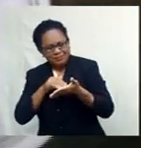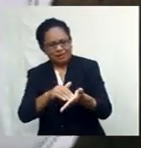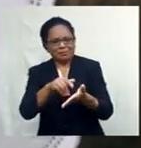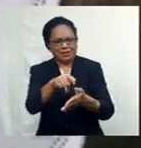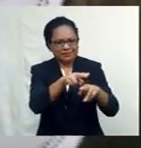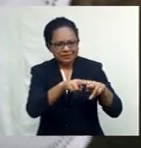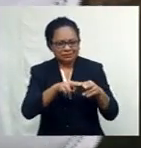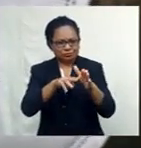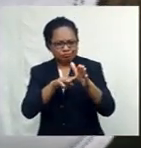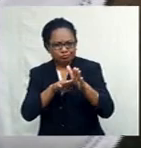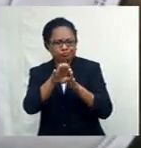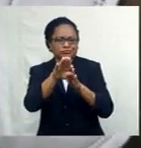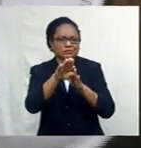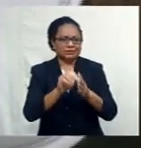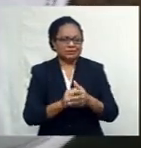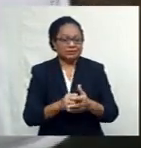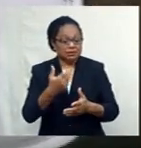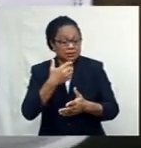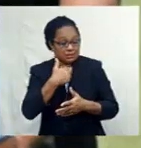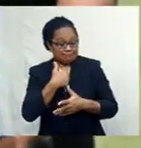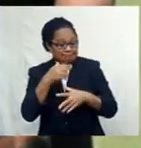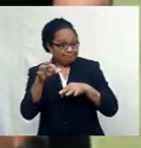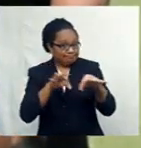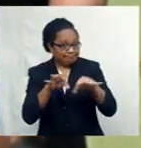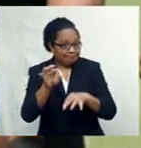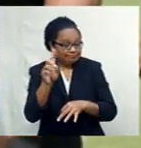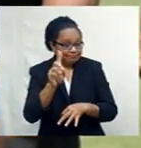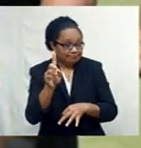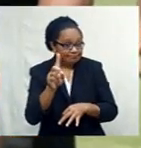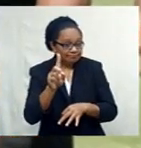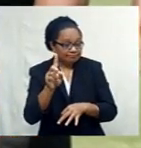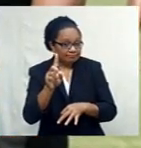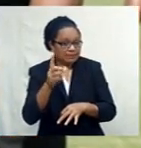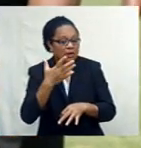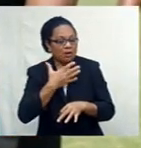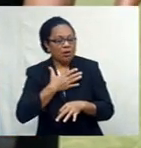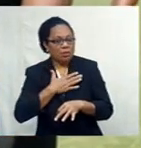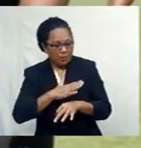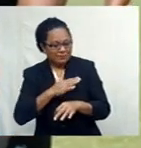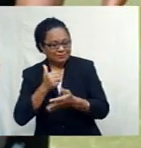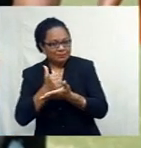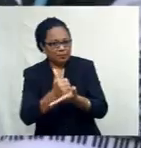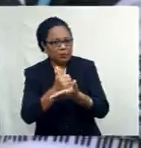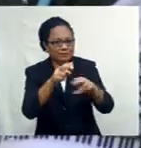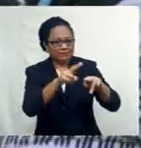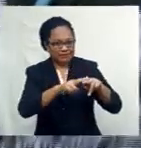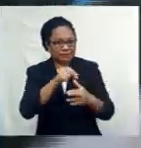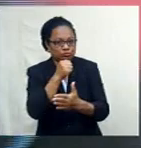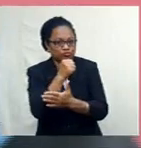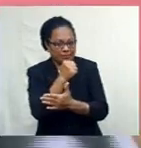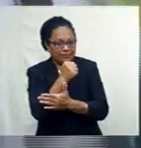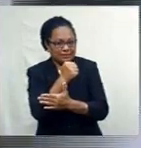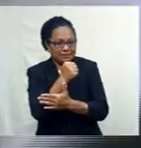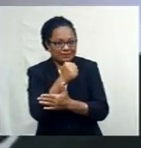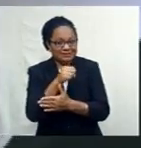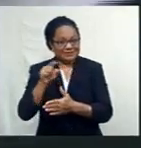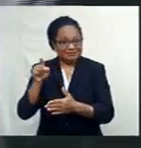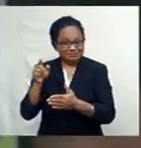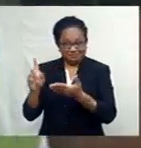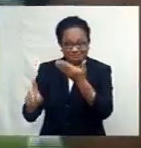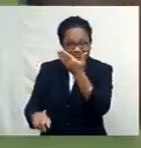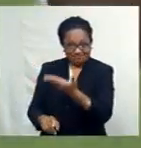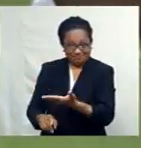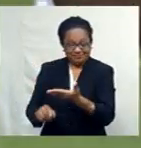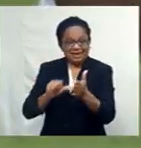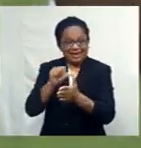And I'm planning to do a lot for Fiji rugby in the future. The 32-year-old, having received